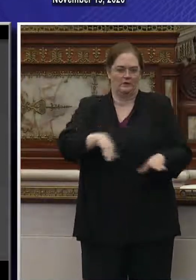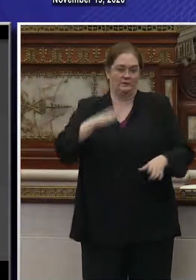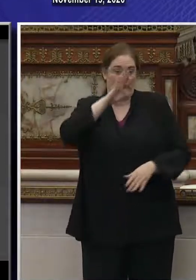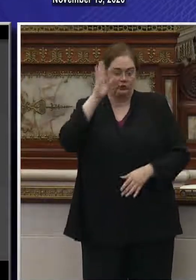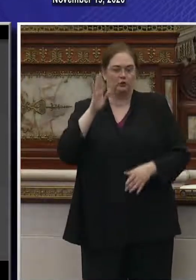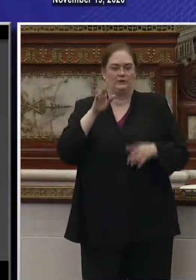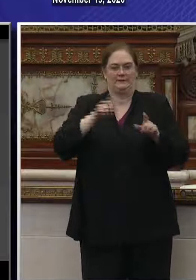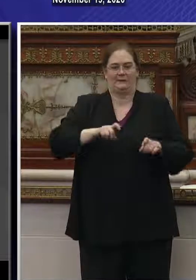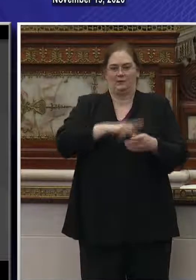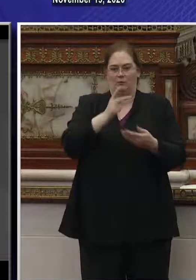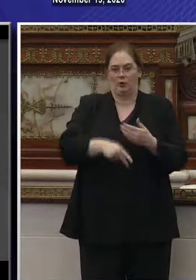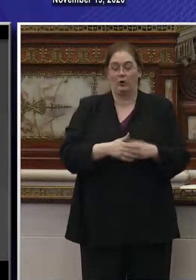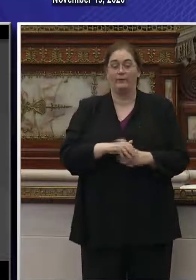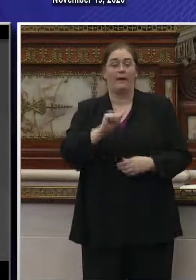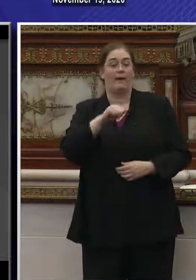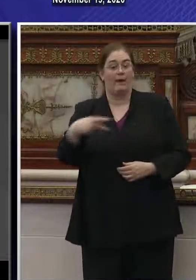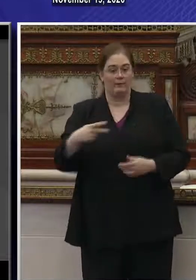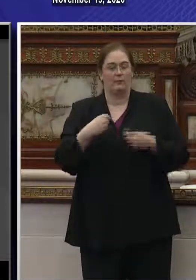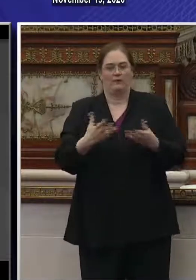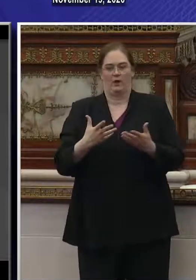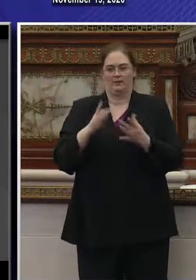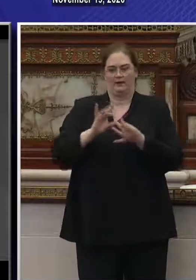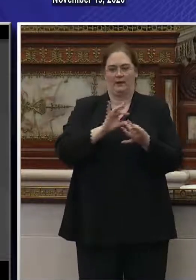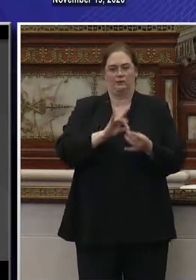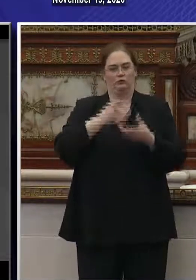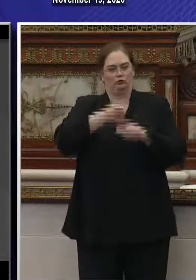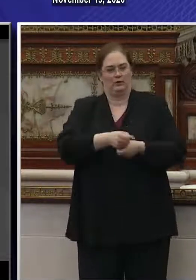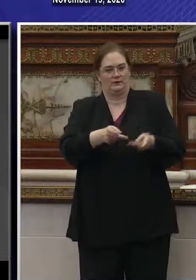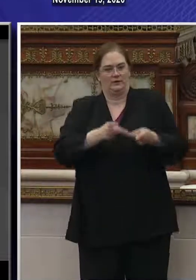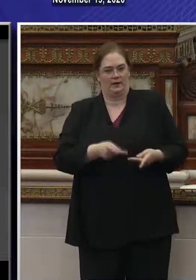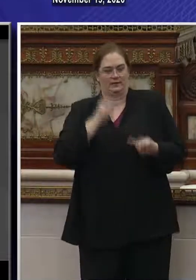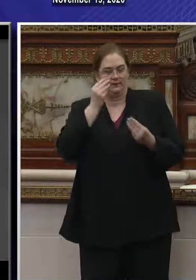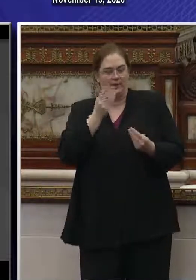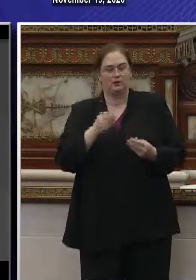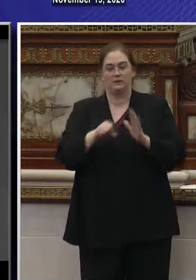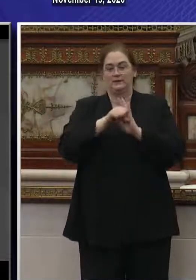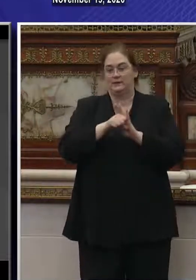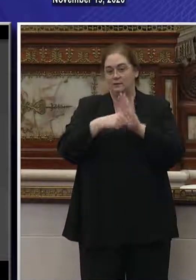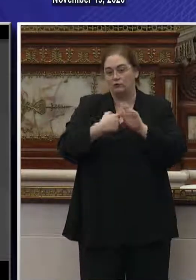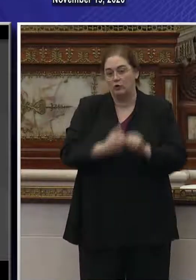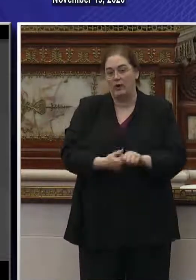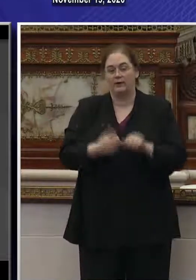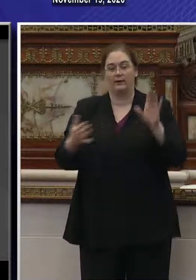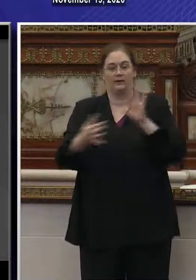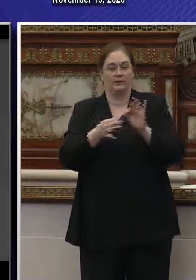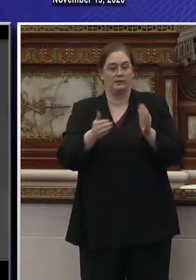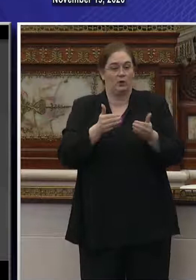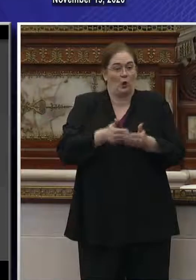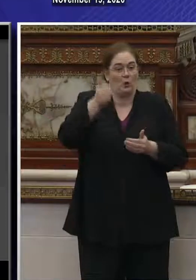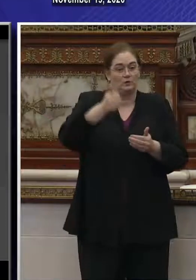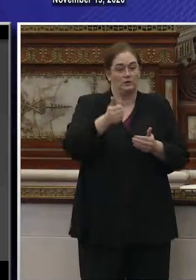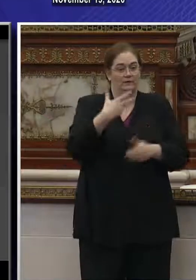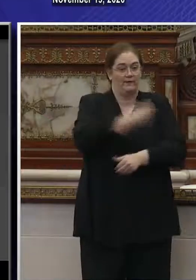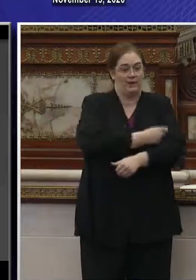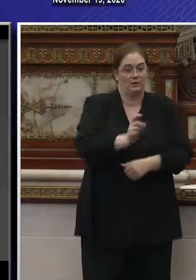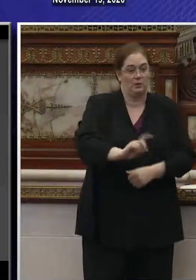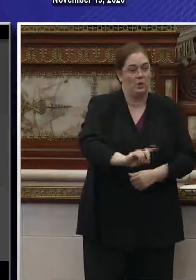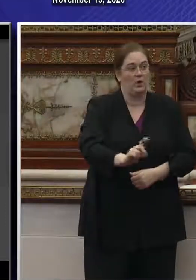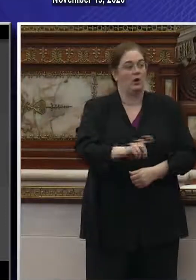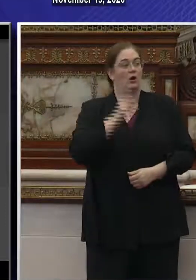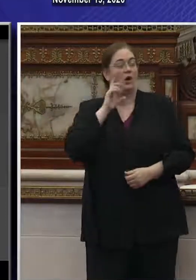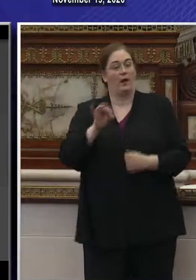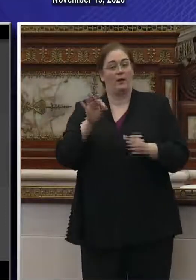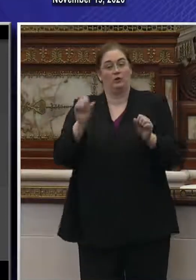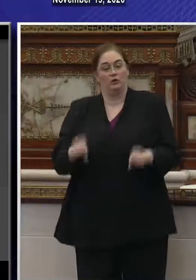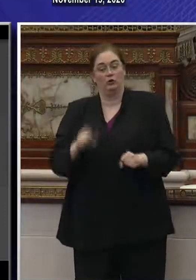program. The app provides connections to trusted sources of information, symptom tracking, linking to nearest COVID-19 vaccination sites,